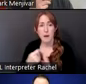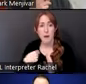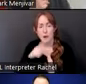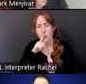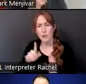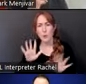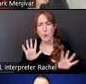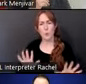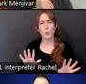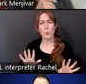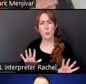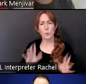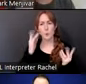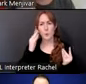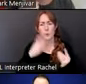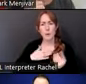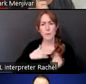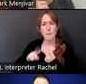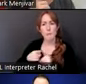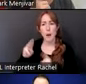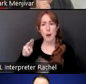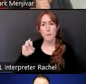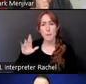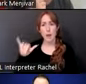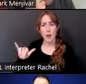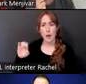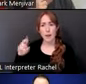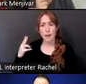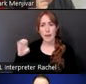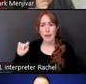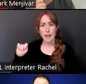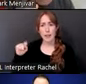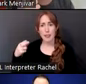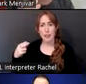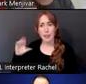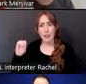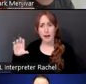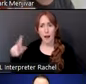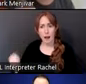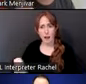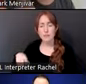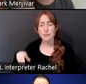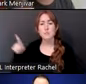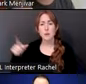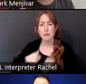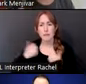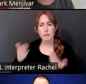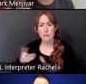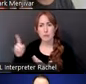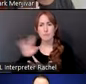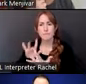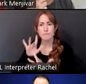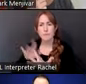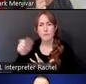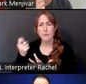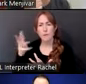my friend, Mary Heathcott, who runs a museum here in San Antonio, reached out to Jason Reed and another collaborator, Erin Dugan. We